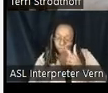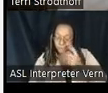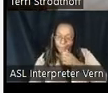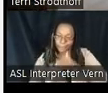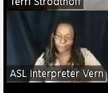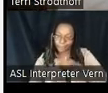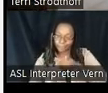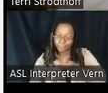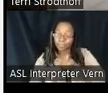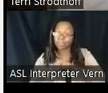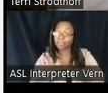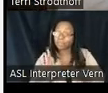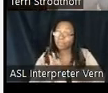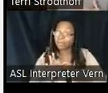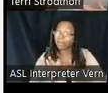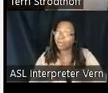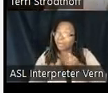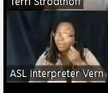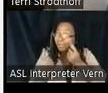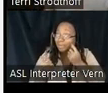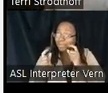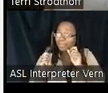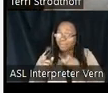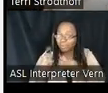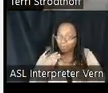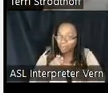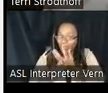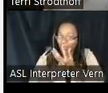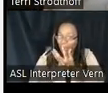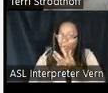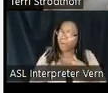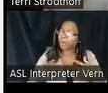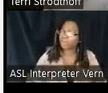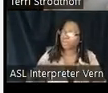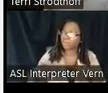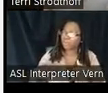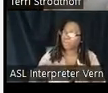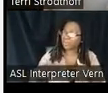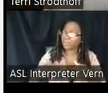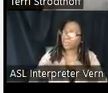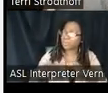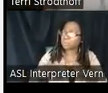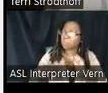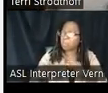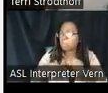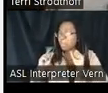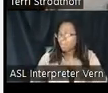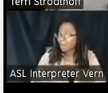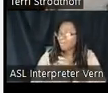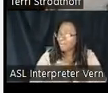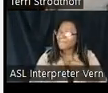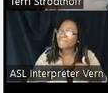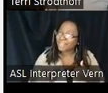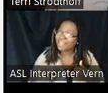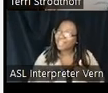our understanding of our truth. Oh, I'm having the experience that I am lovable. Oh, people are receiving